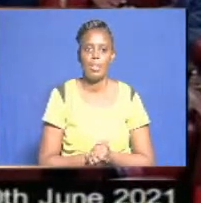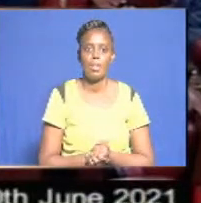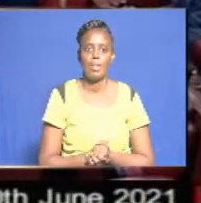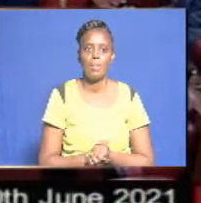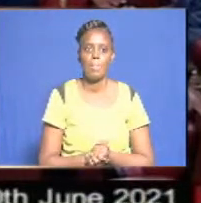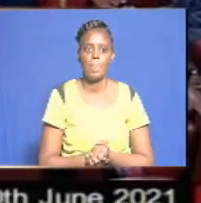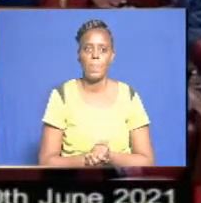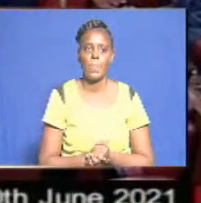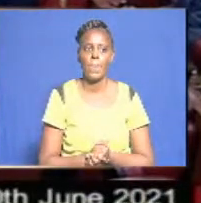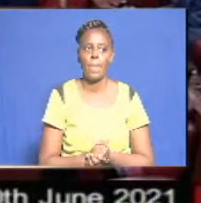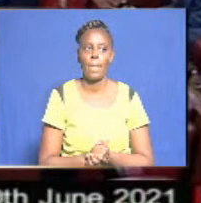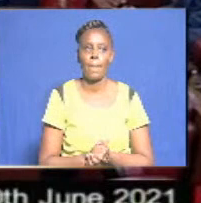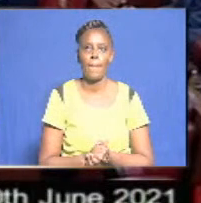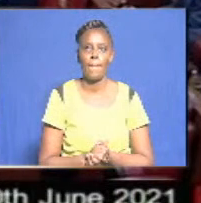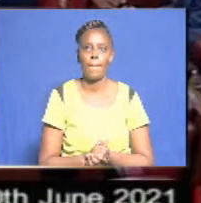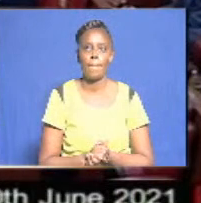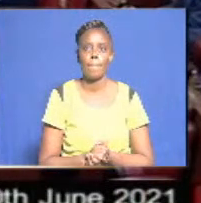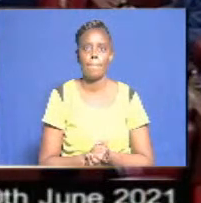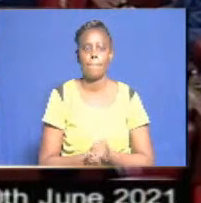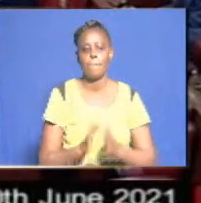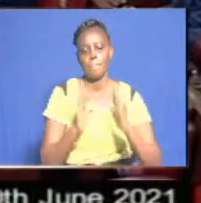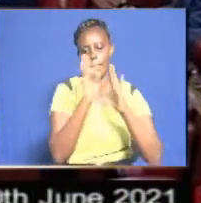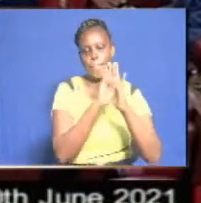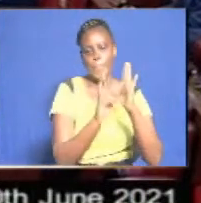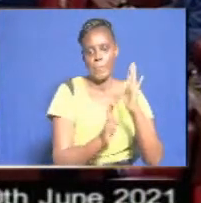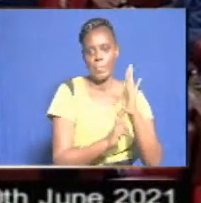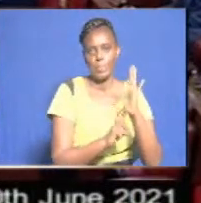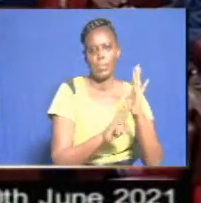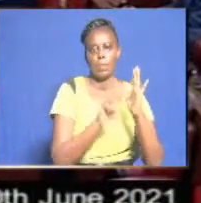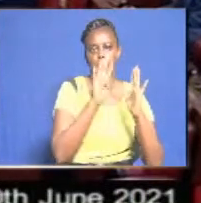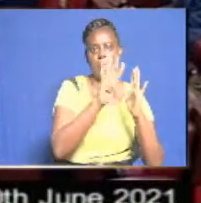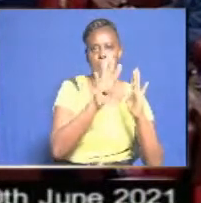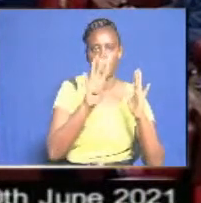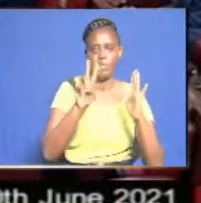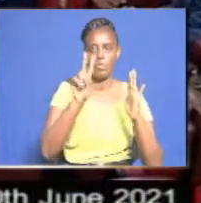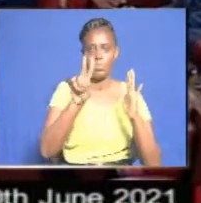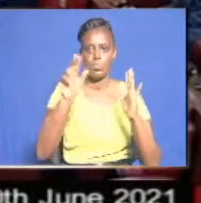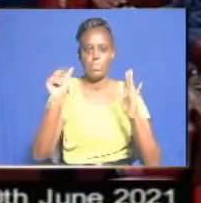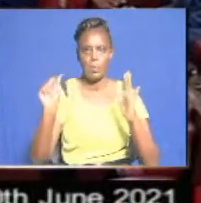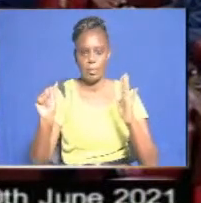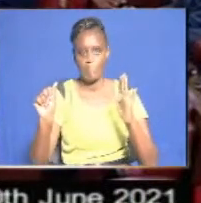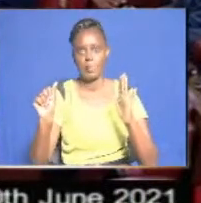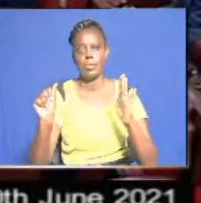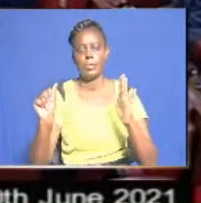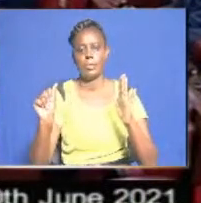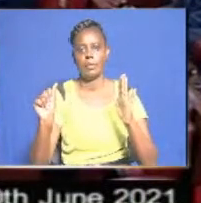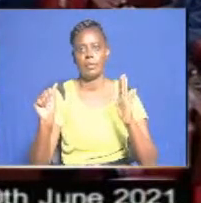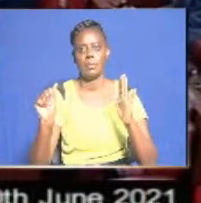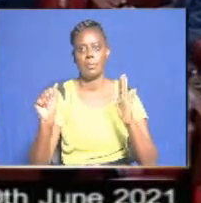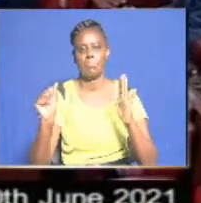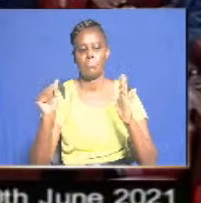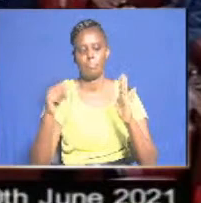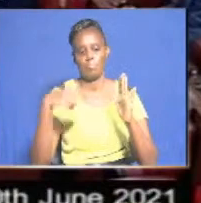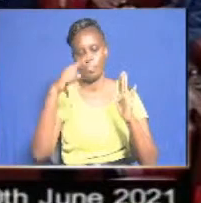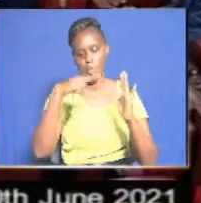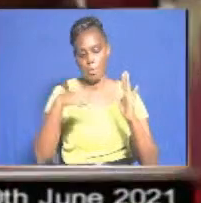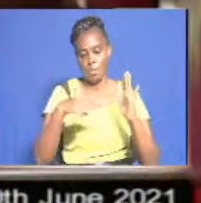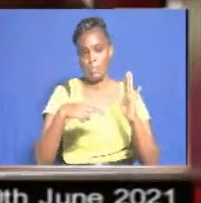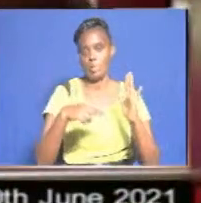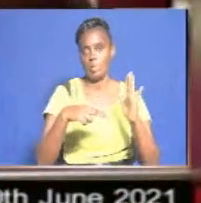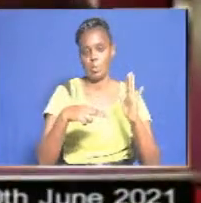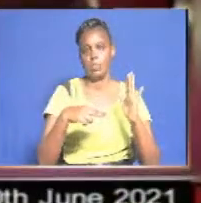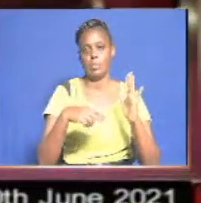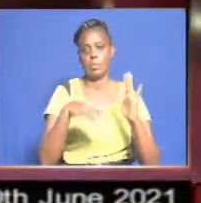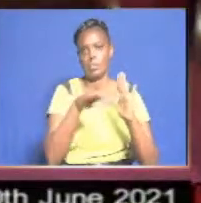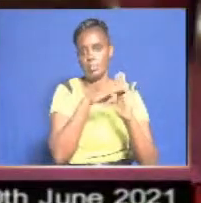Honorable Speaker, pursuant to the provisions of Standing Order number 44-2A, I rise to give the following statement on behalf of the House Business